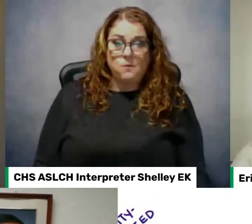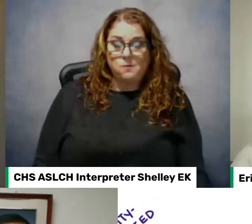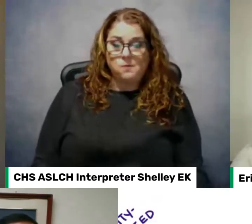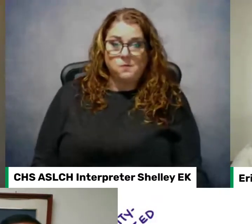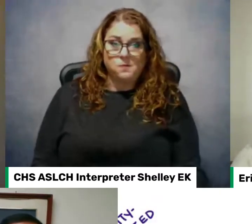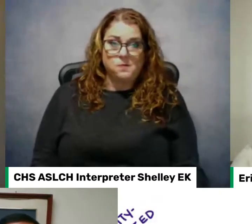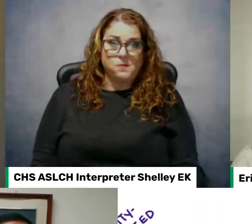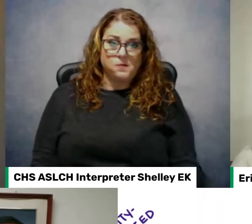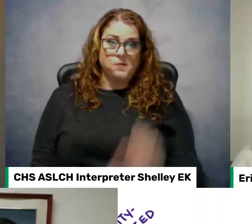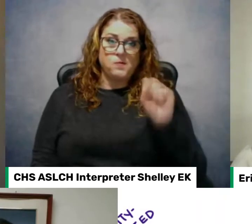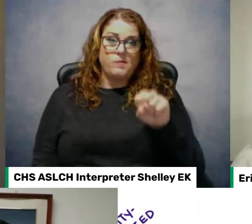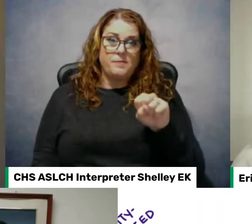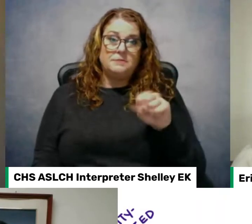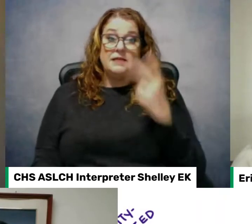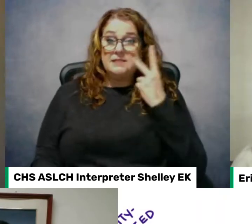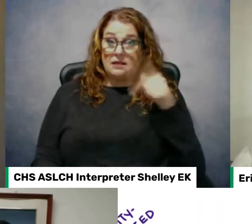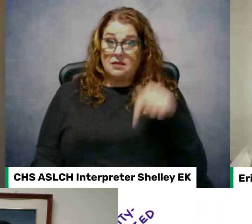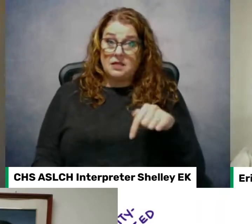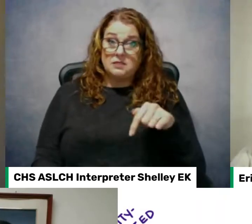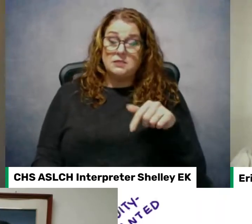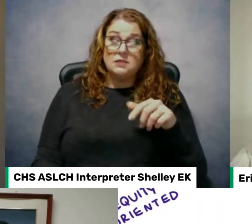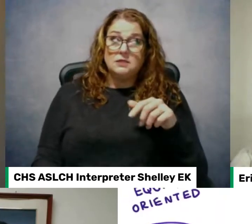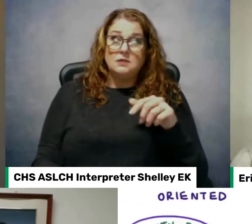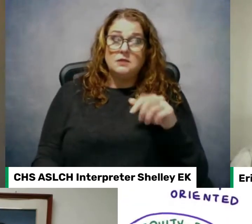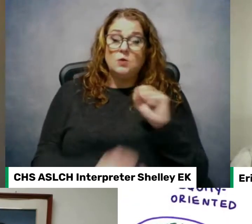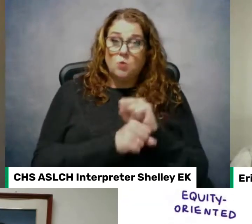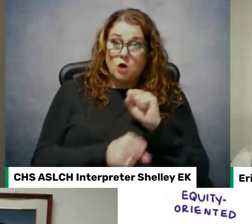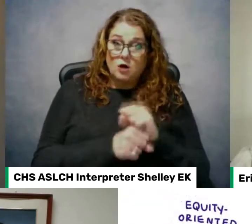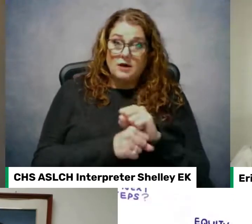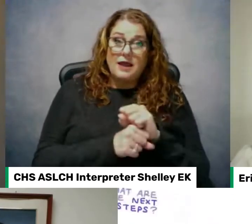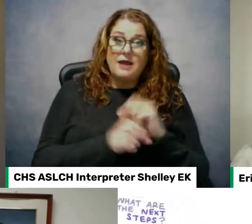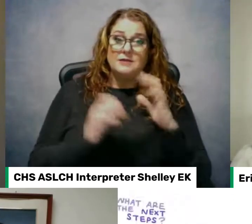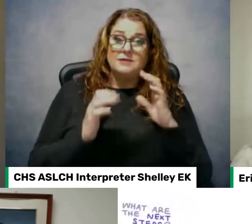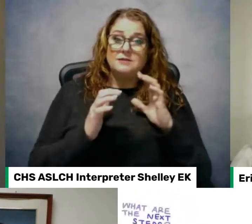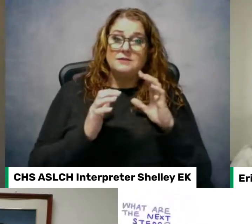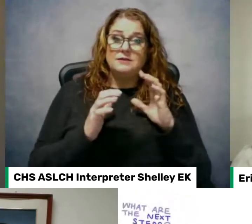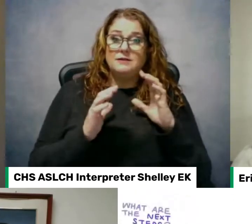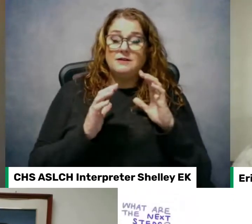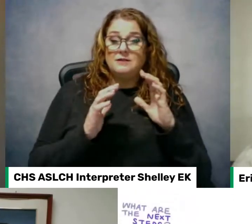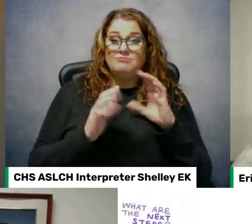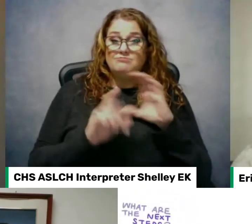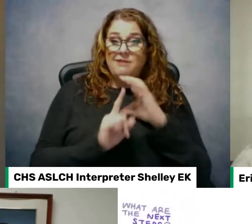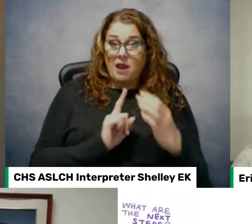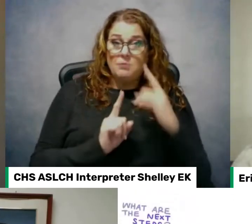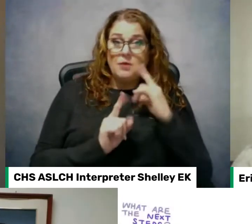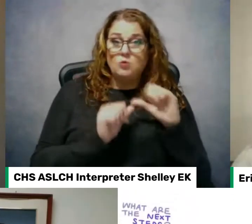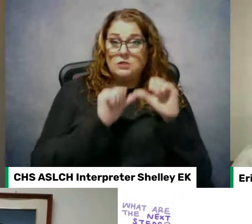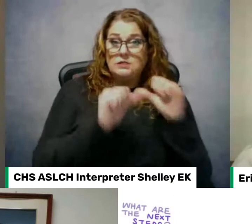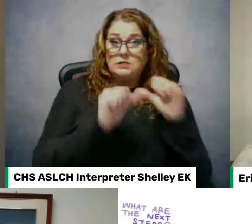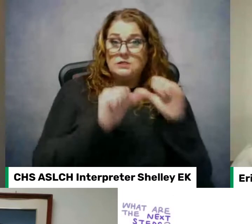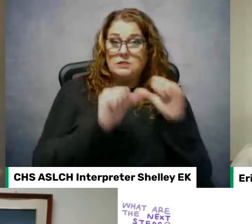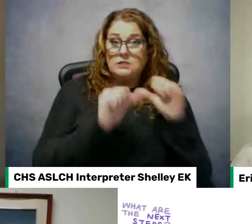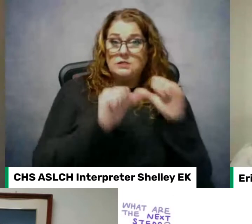I really see this work as climate resilient work and on all the levels. I mean, thinking